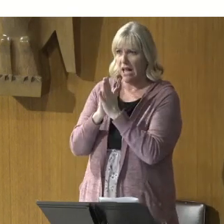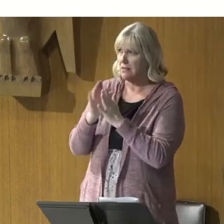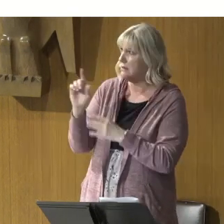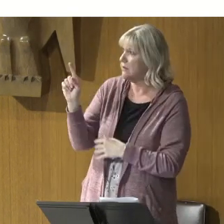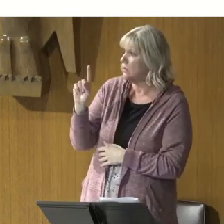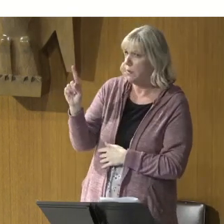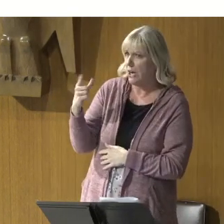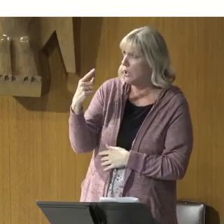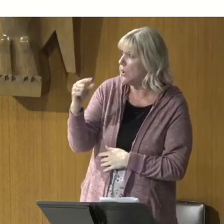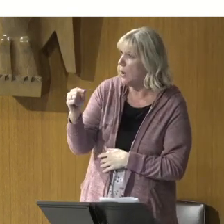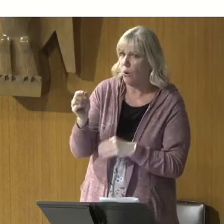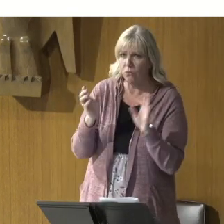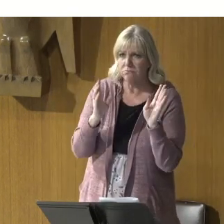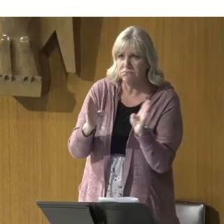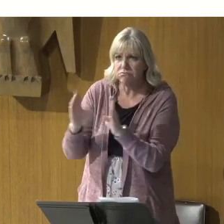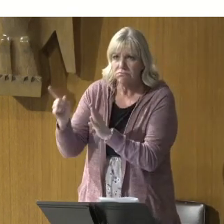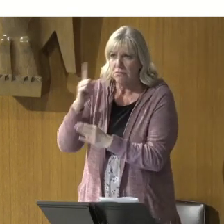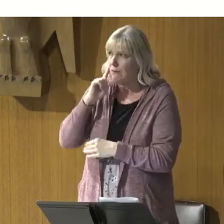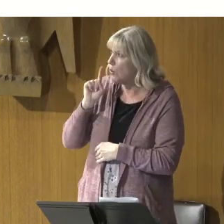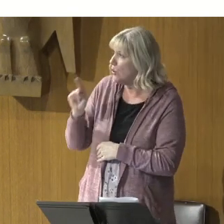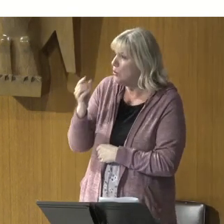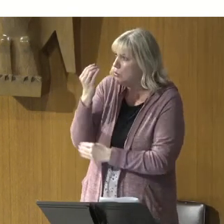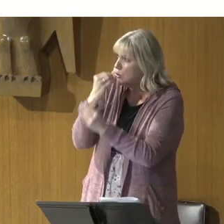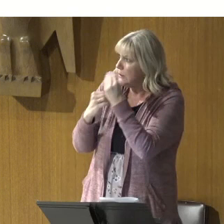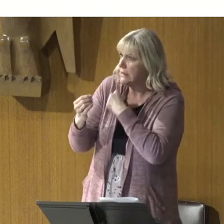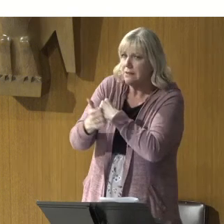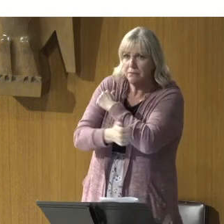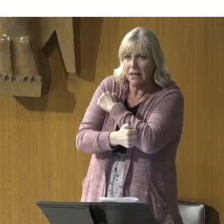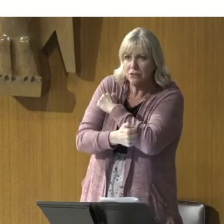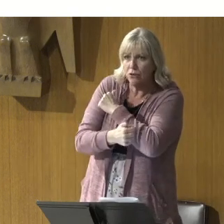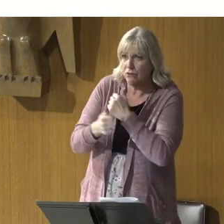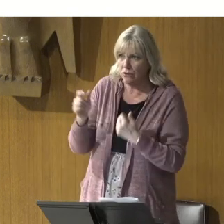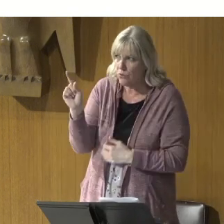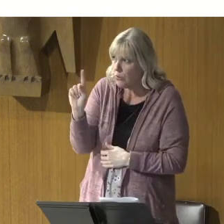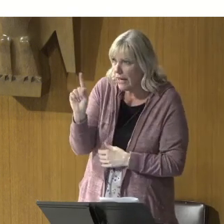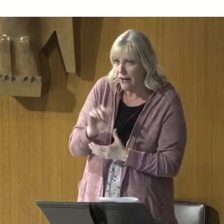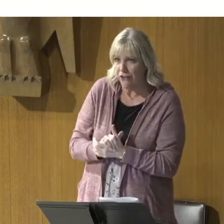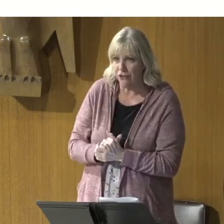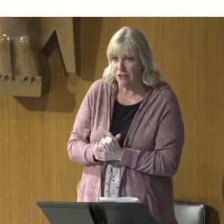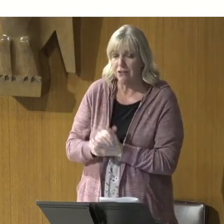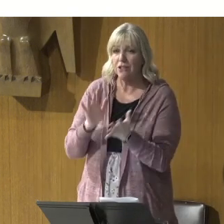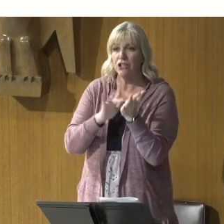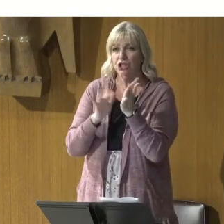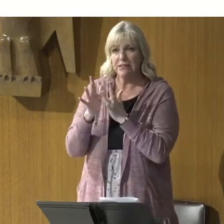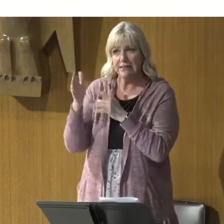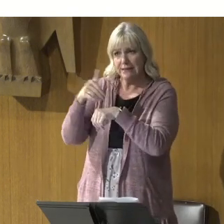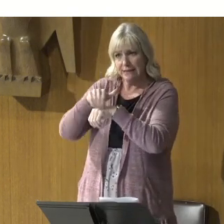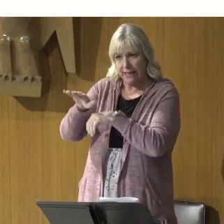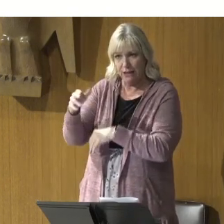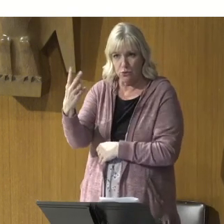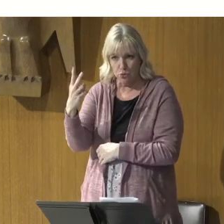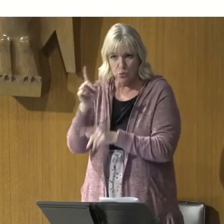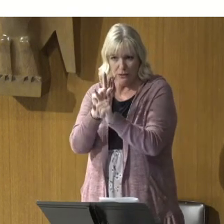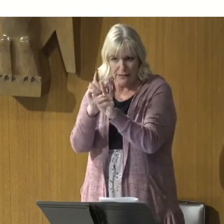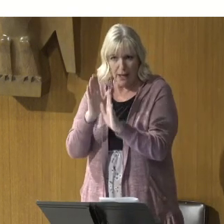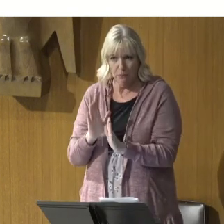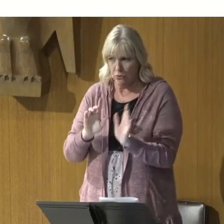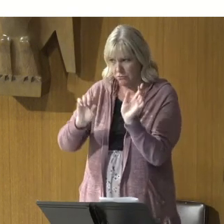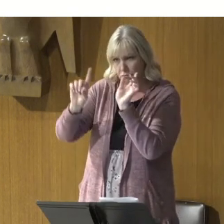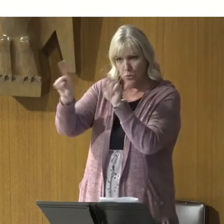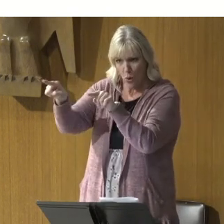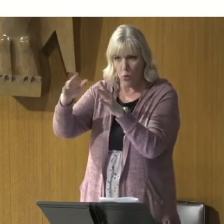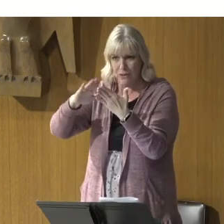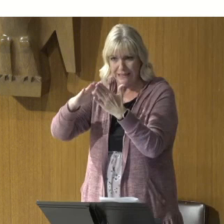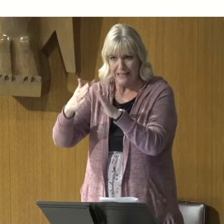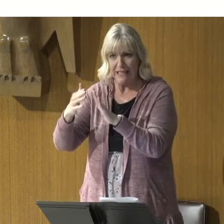go and make the preparations for you to eat the Passover? So he sent two of his disciples, saying to them, Go into the city,